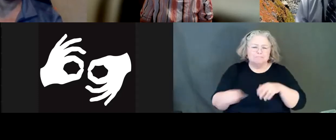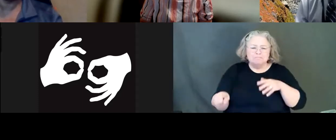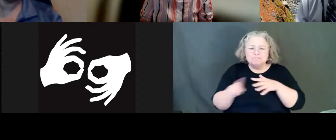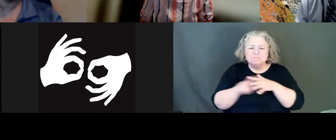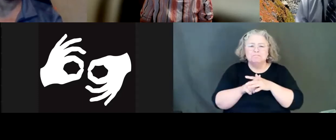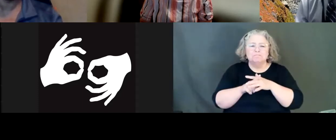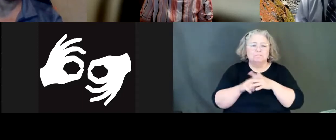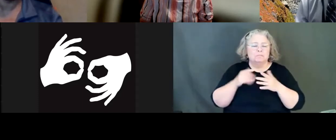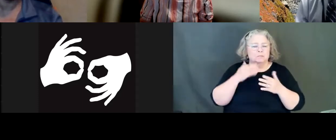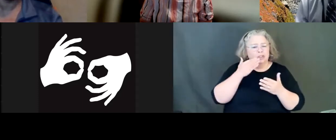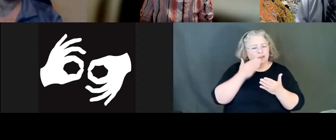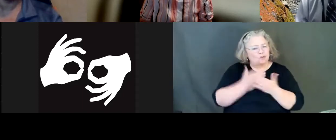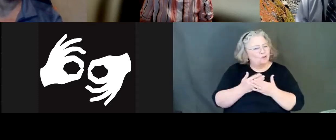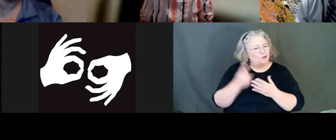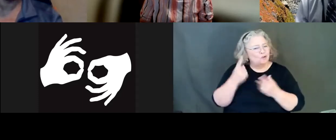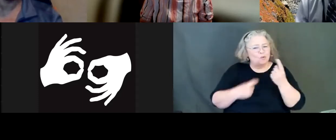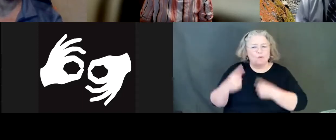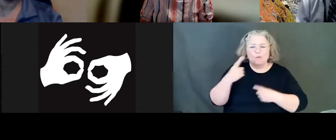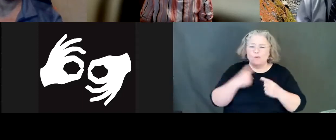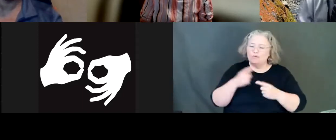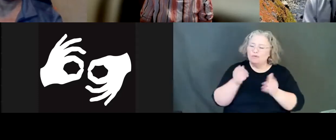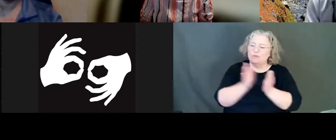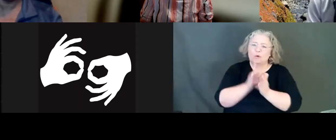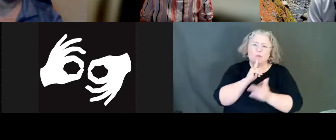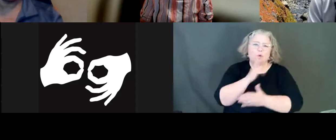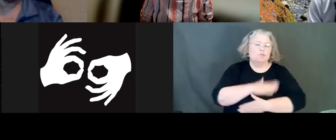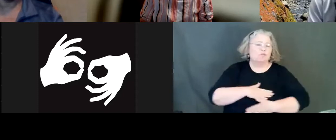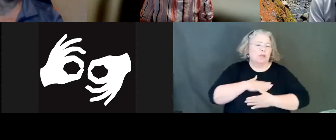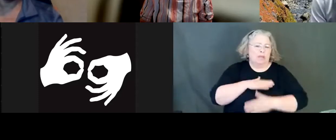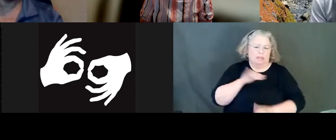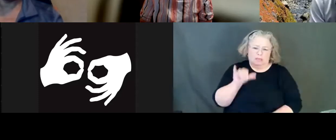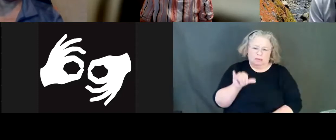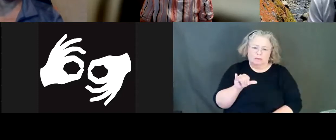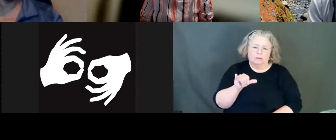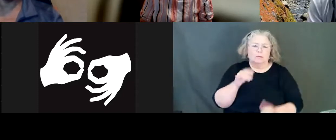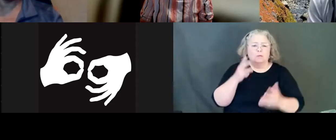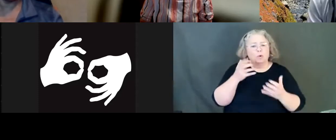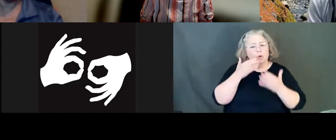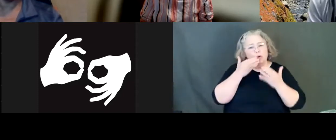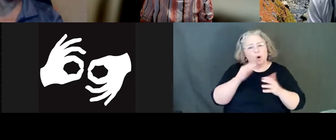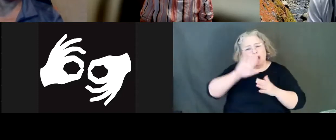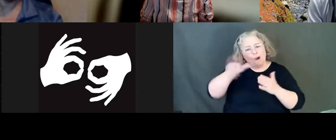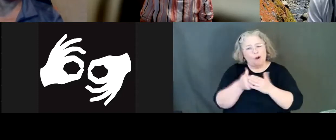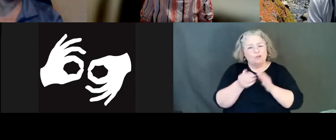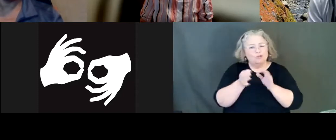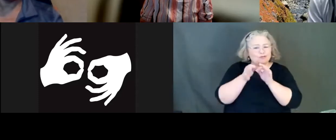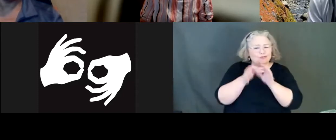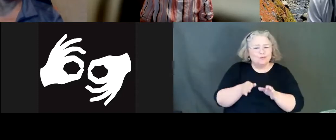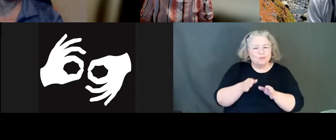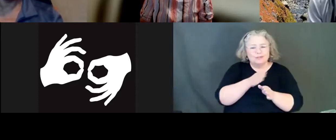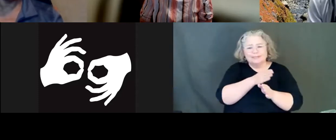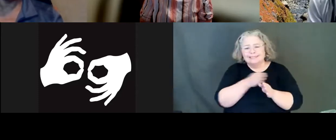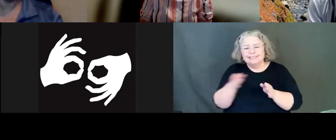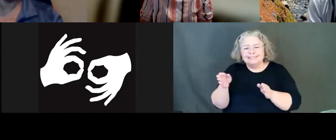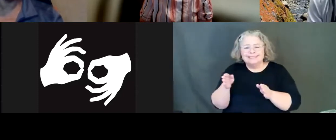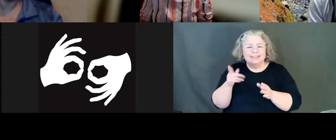the very good questions that you are asking. We appreciate that. I also want to thank all the interpreters